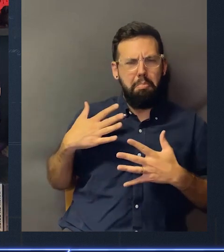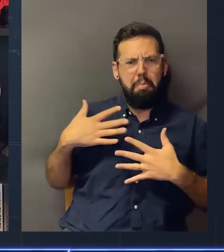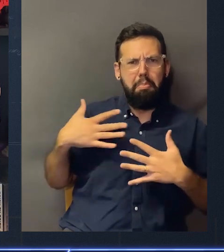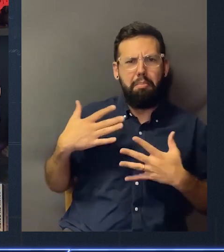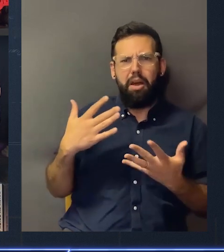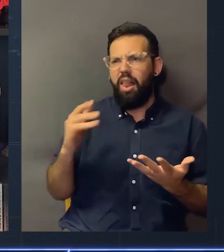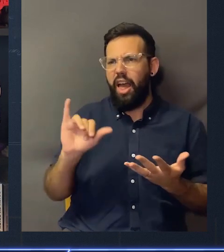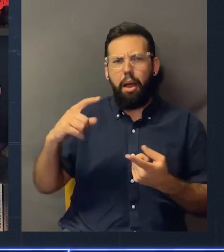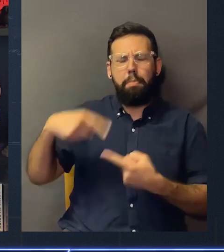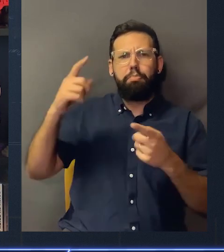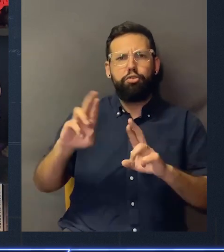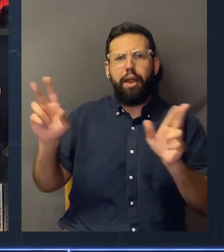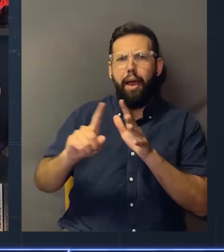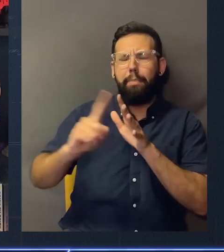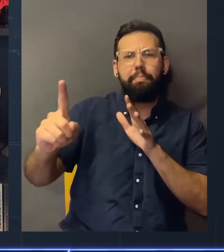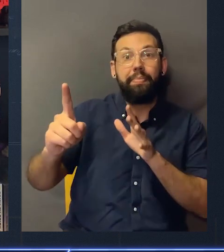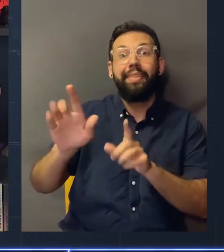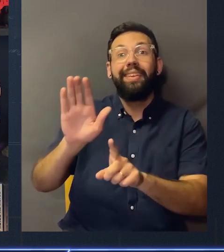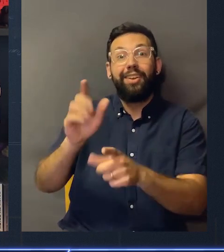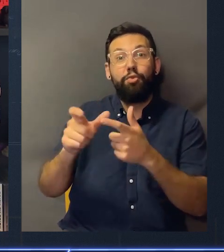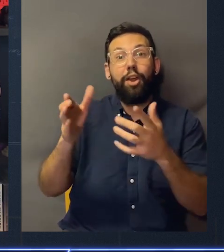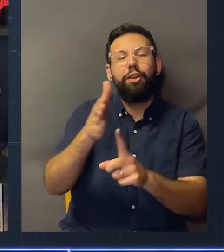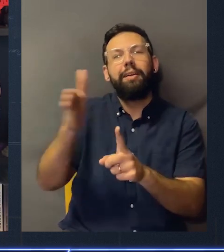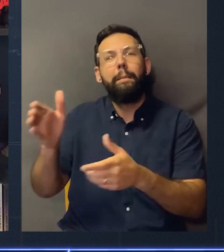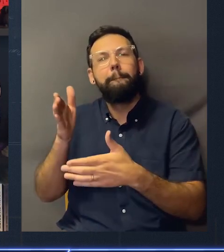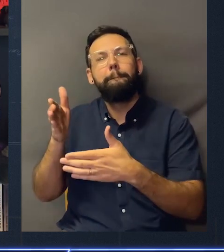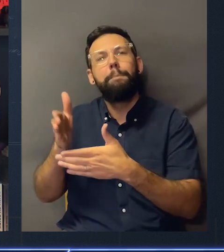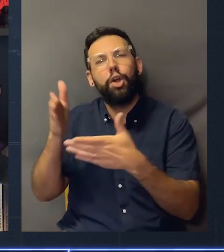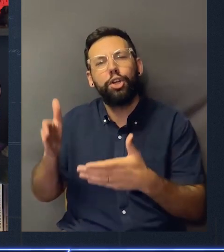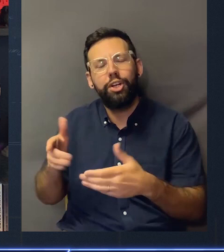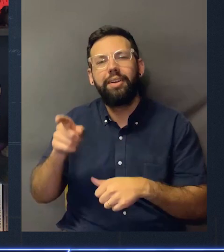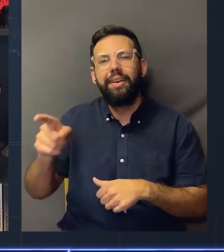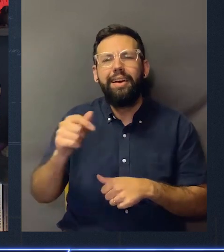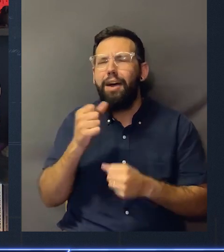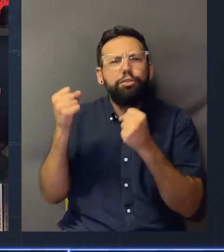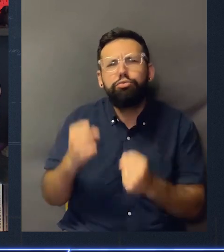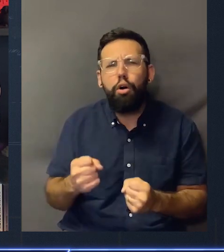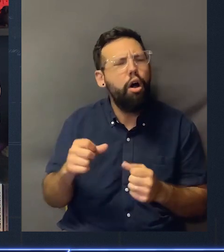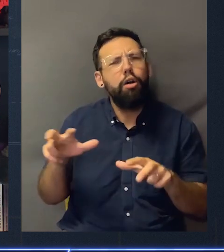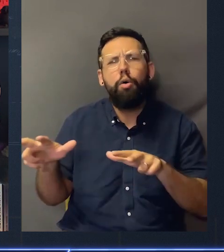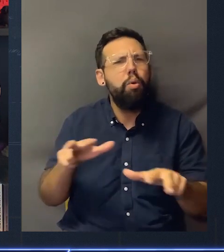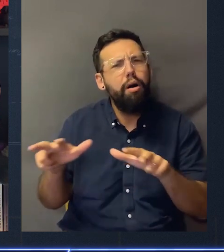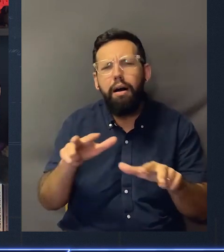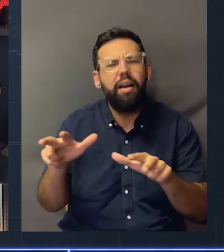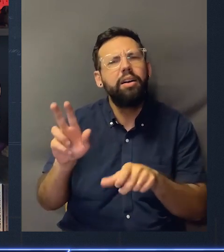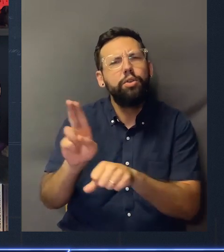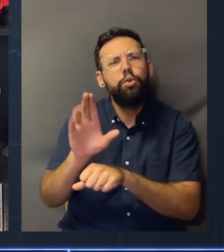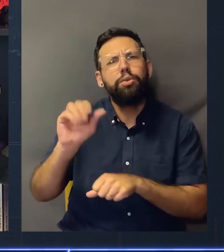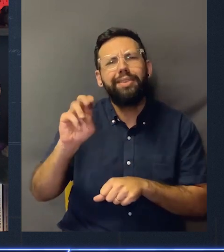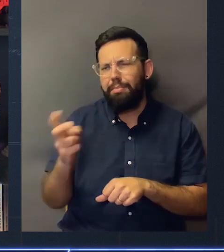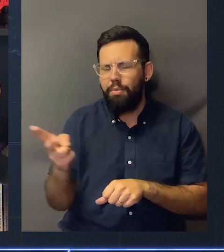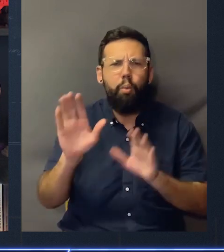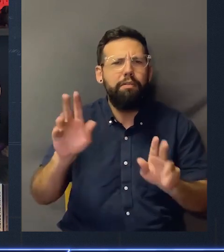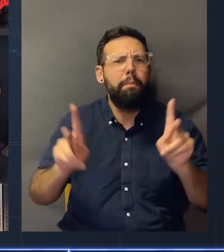to unwind. His partner, on the other hand, she was a little unsteady on her feet and actually walked with a cane, but wonderful